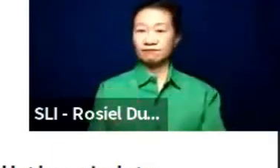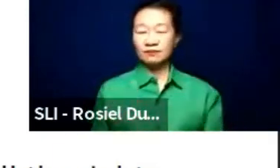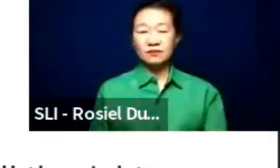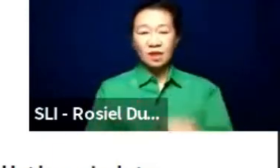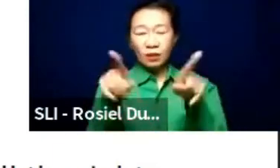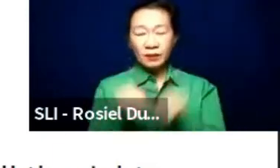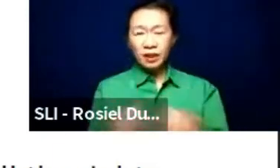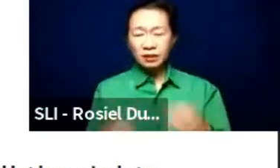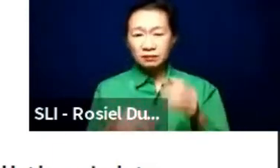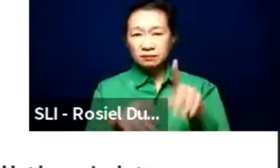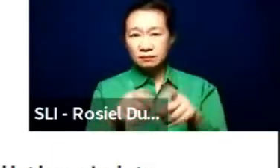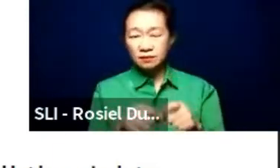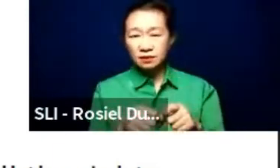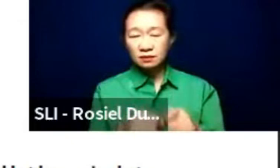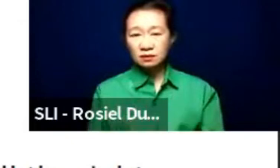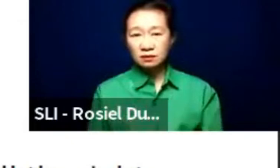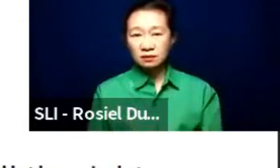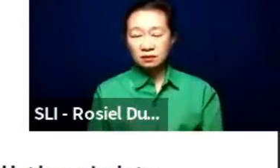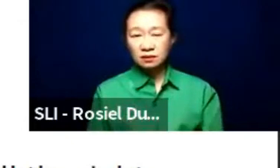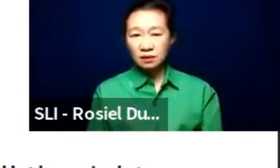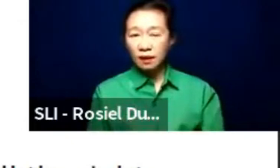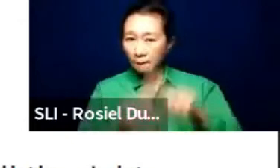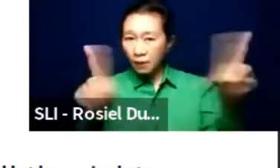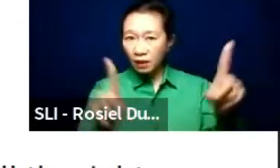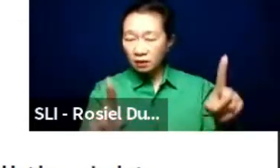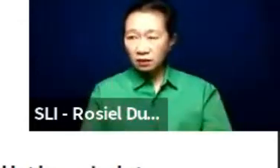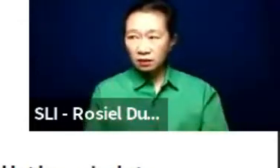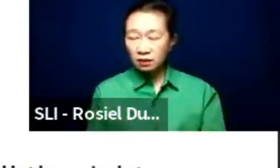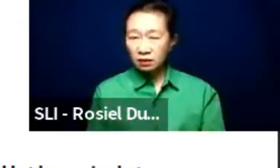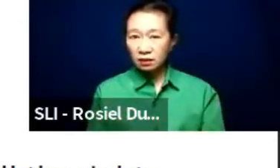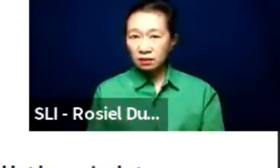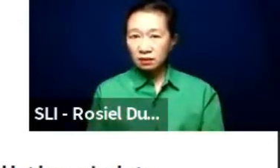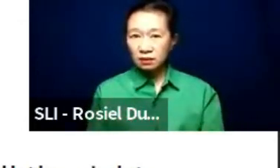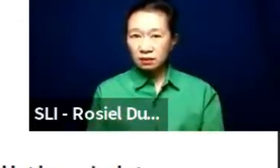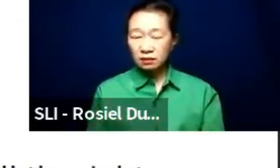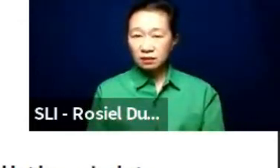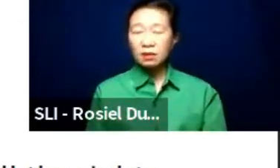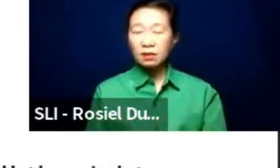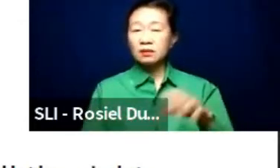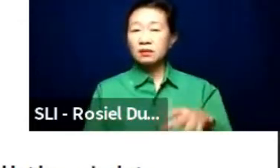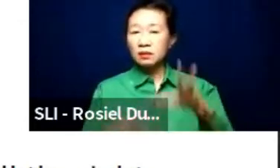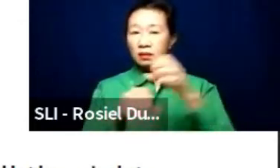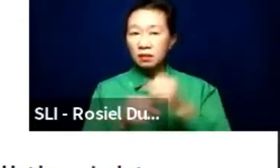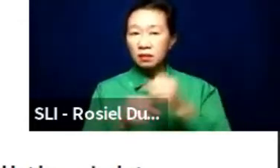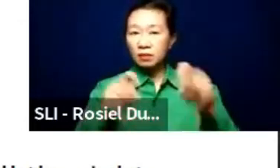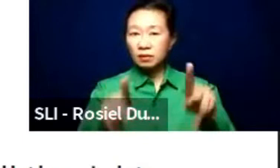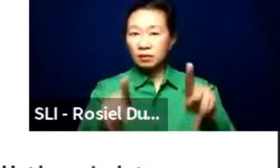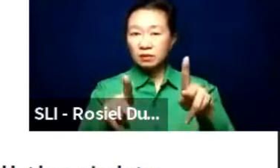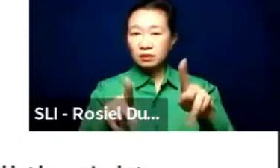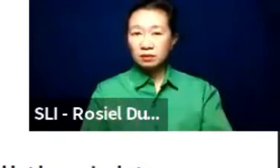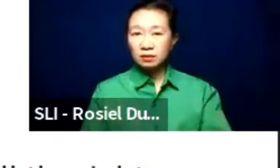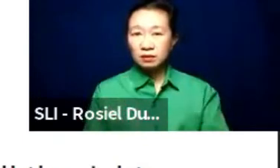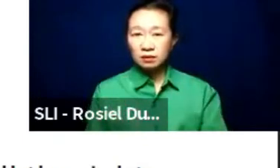and what they are capable of doing. So that really limits the opportunities for our learners